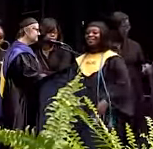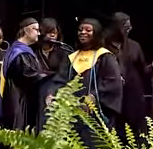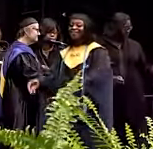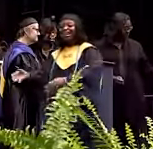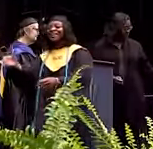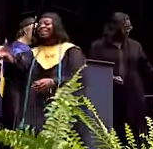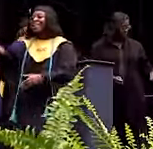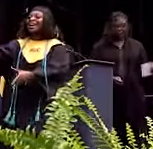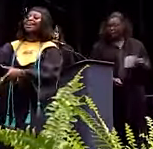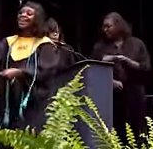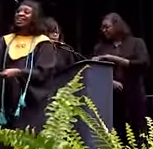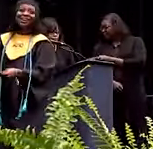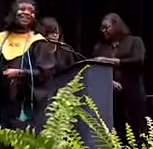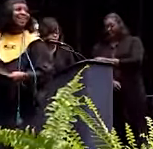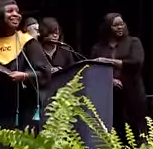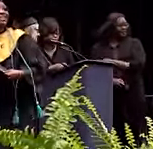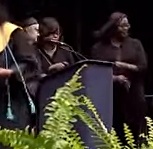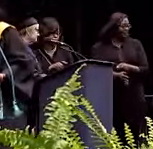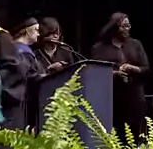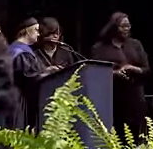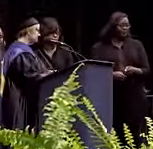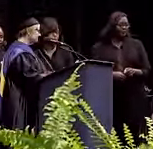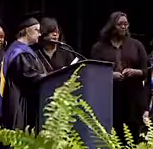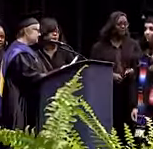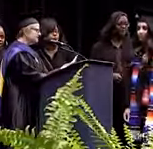Deidre Barnes.